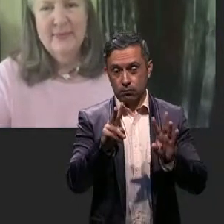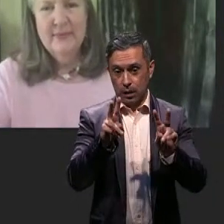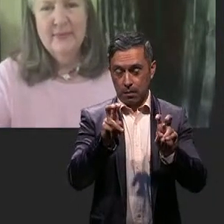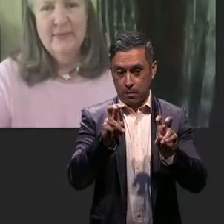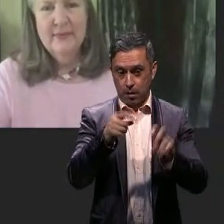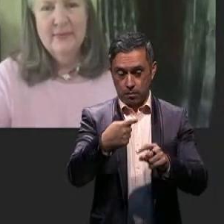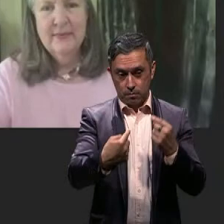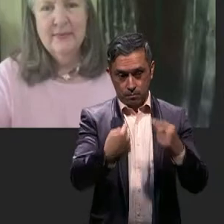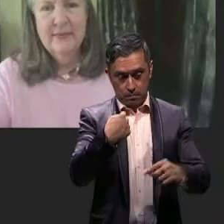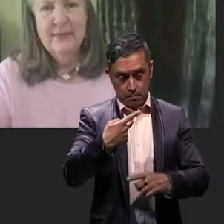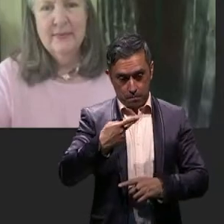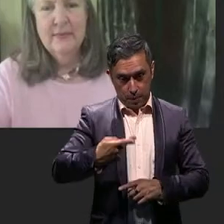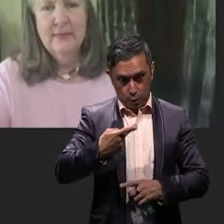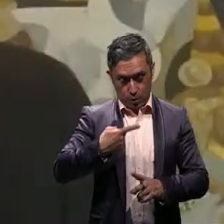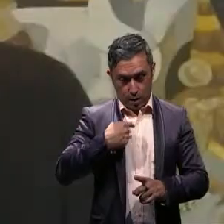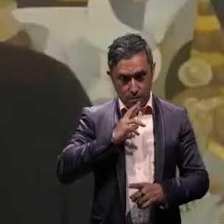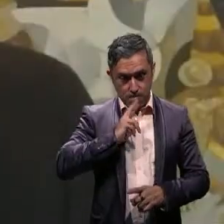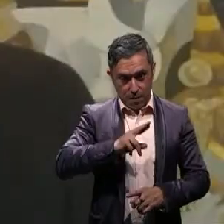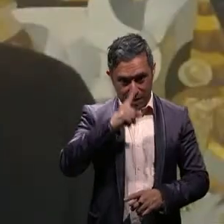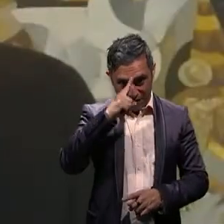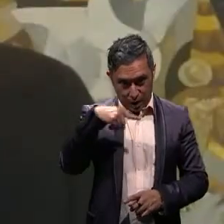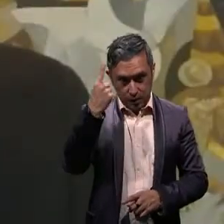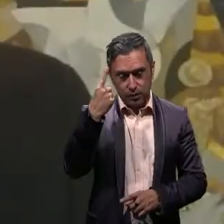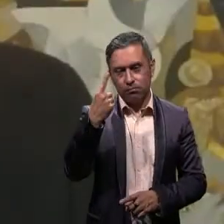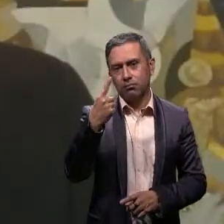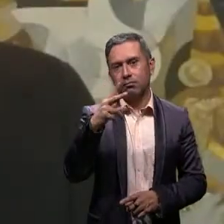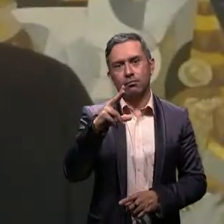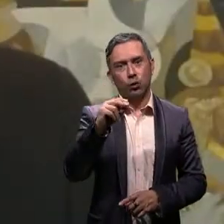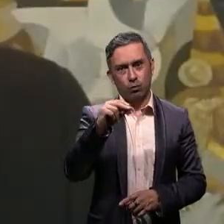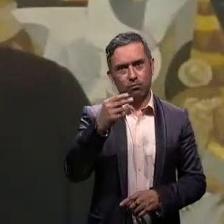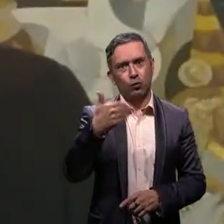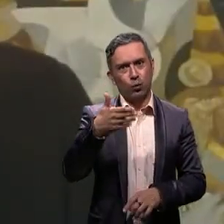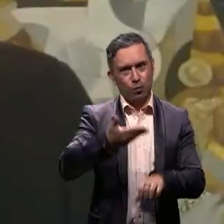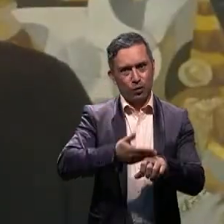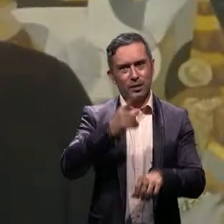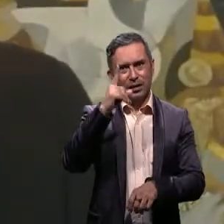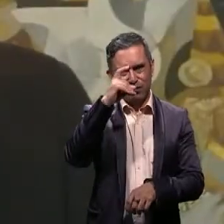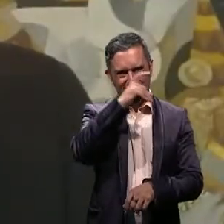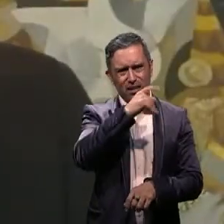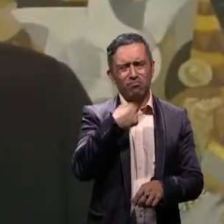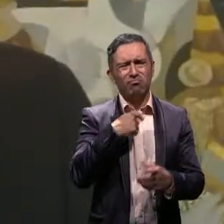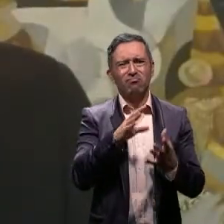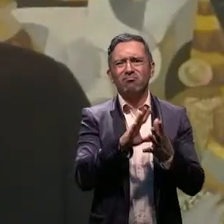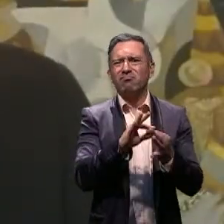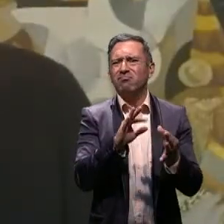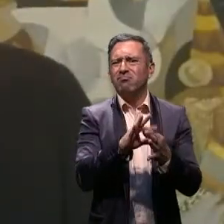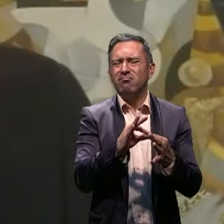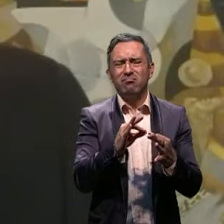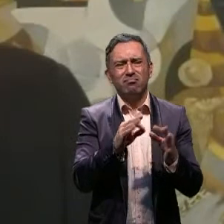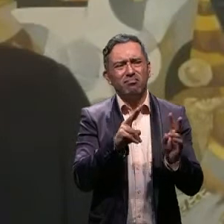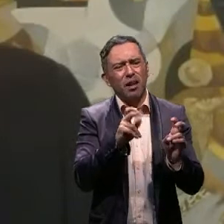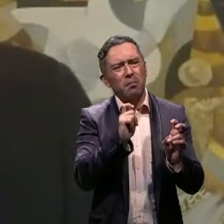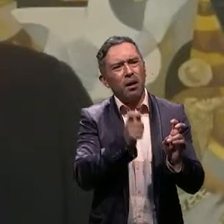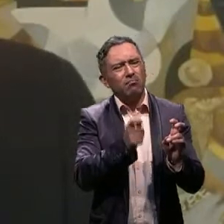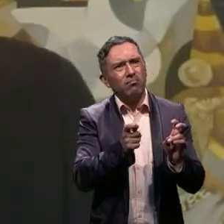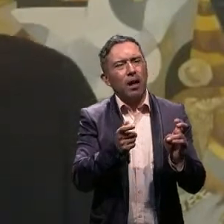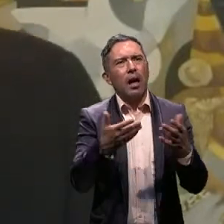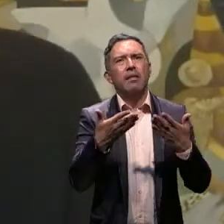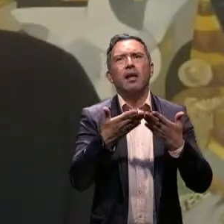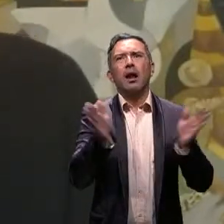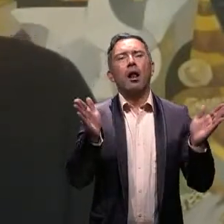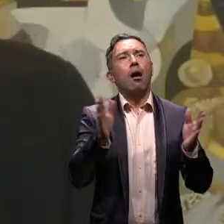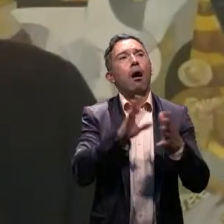quite a difficult question because I think that we cannot speak in general terms. I